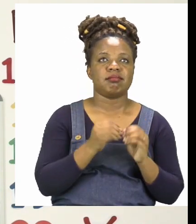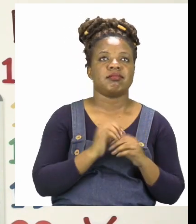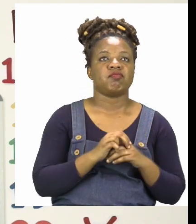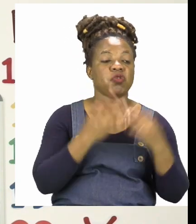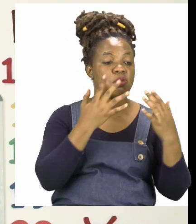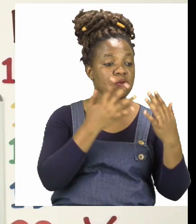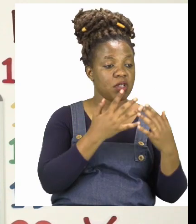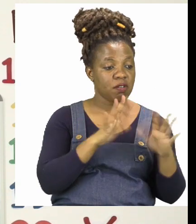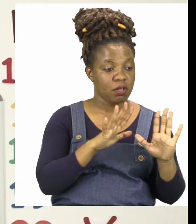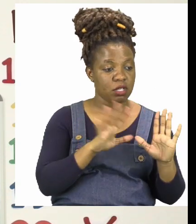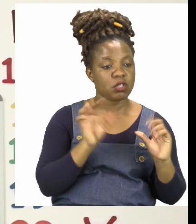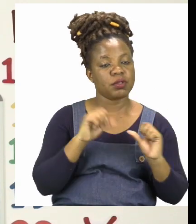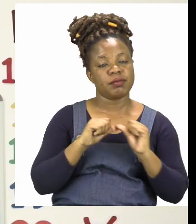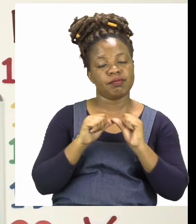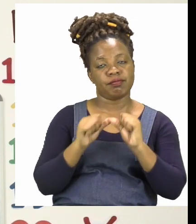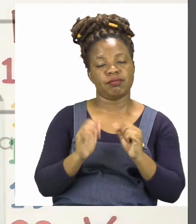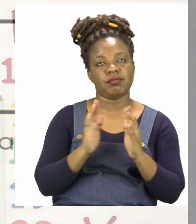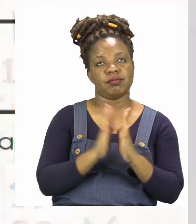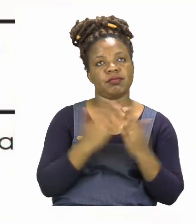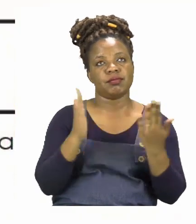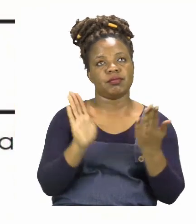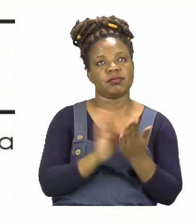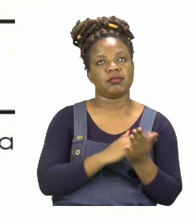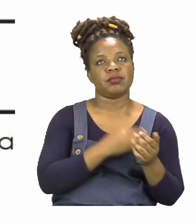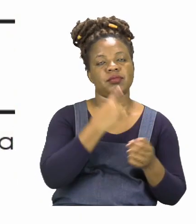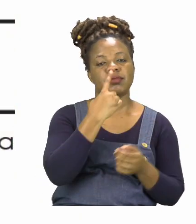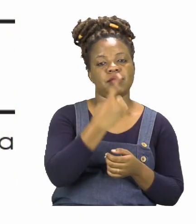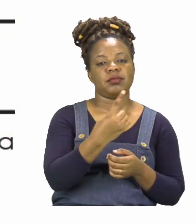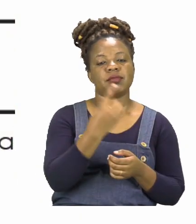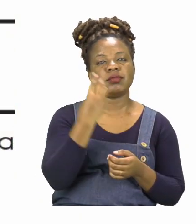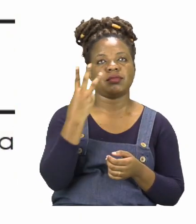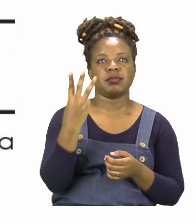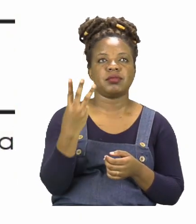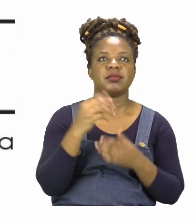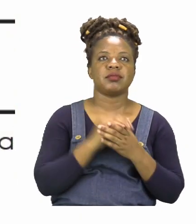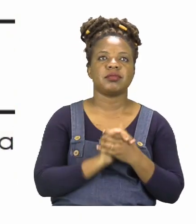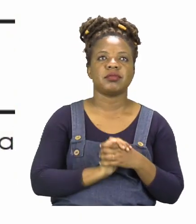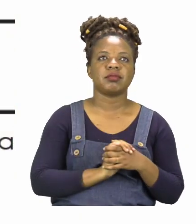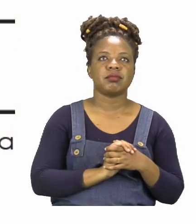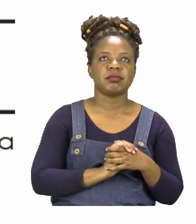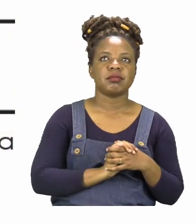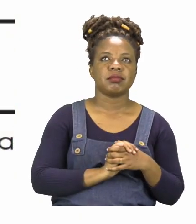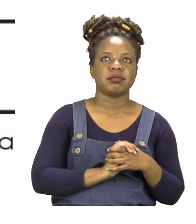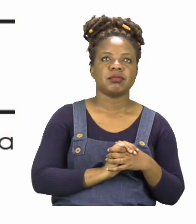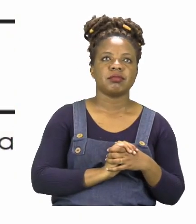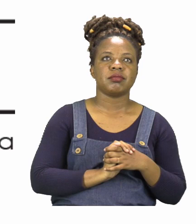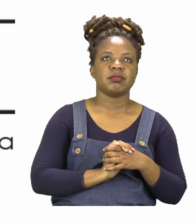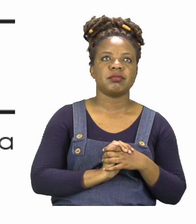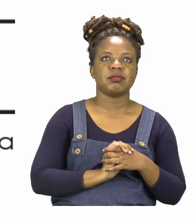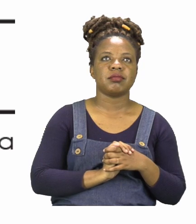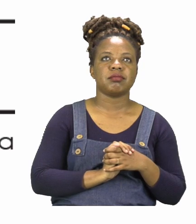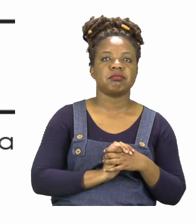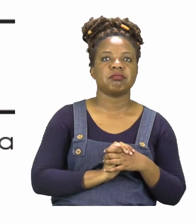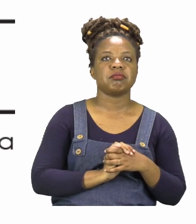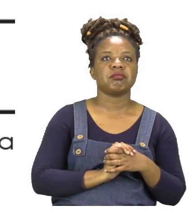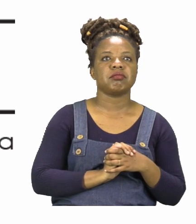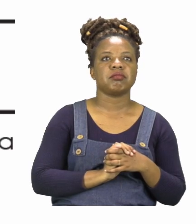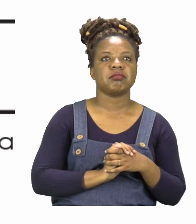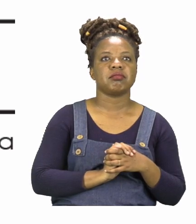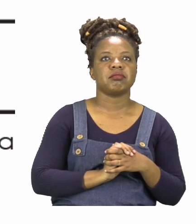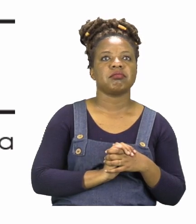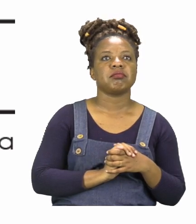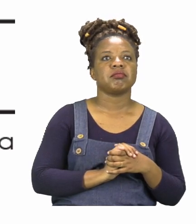activity on page 13. On page 13, the first one is asking us to match the